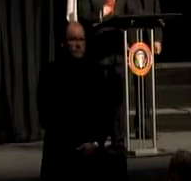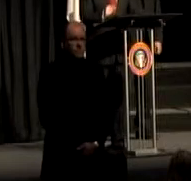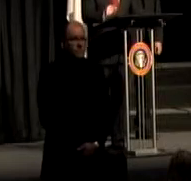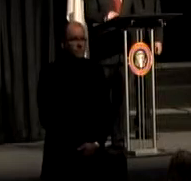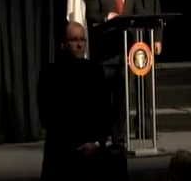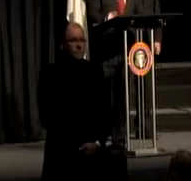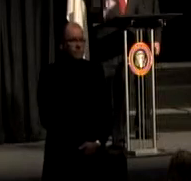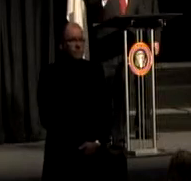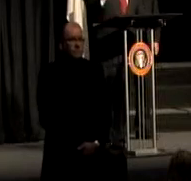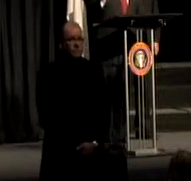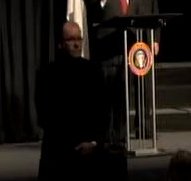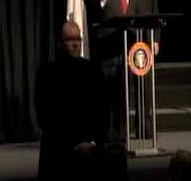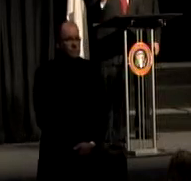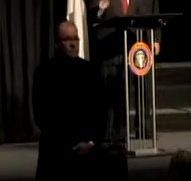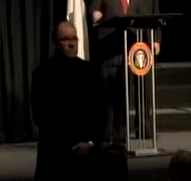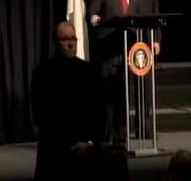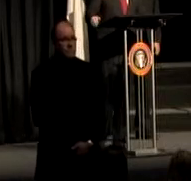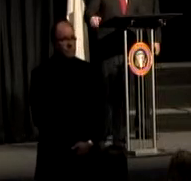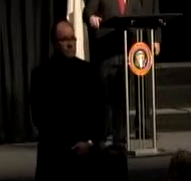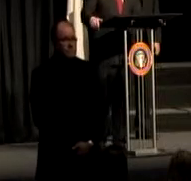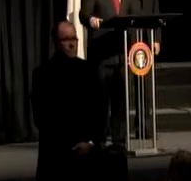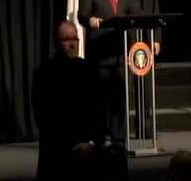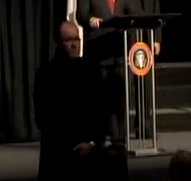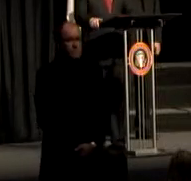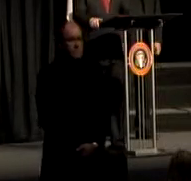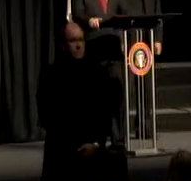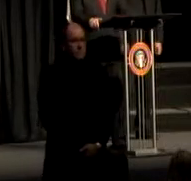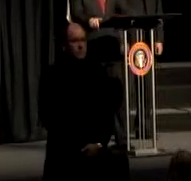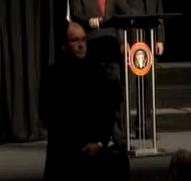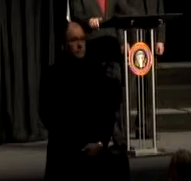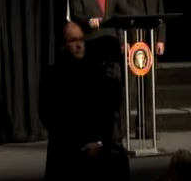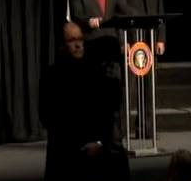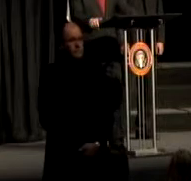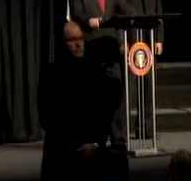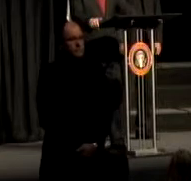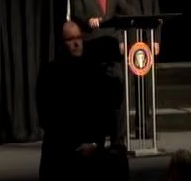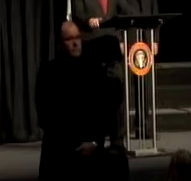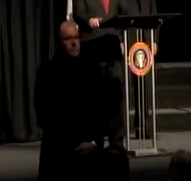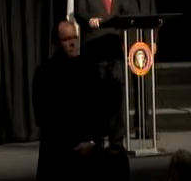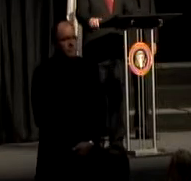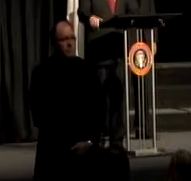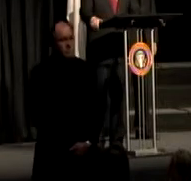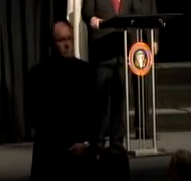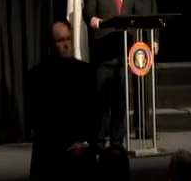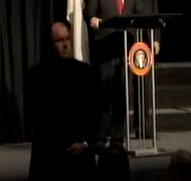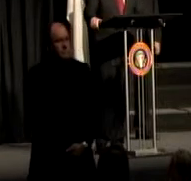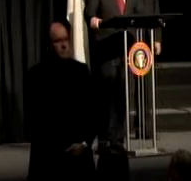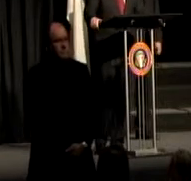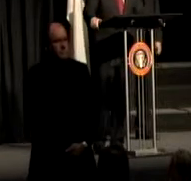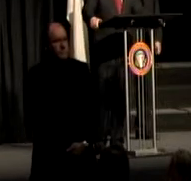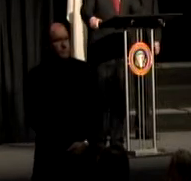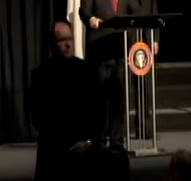fan is when all these things take place with you and you still follow after him. In 2 Corinthians chapter 11 verses 23